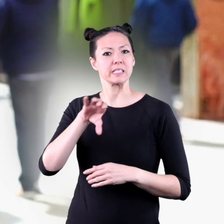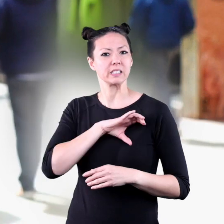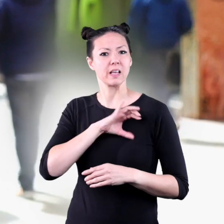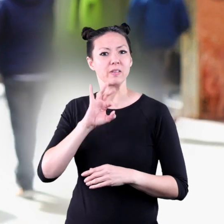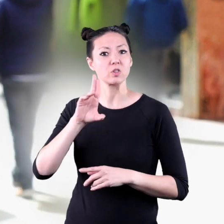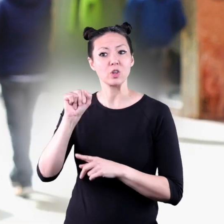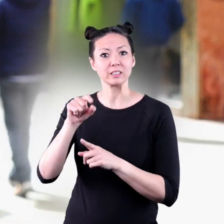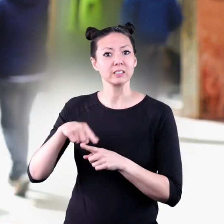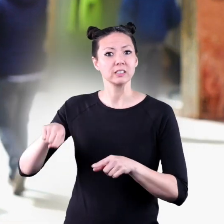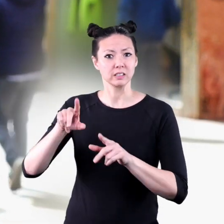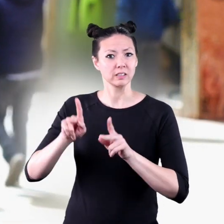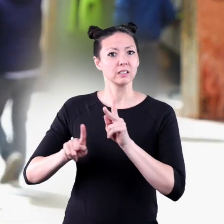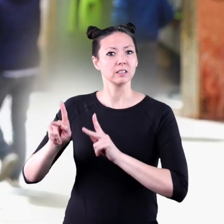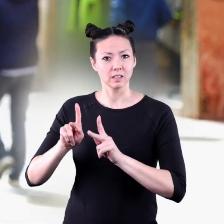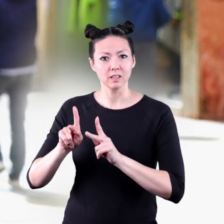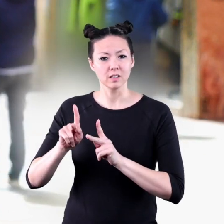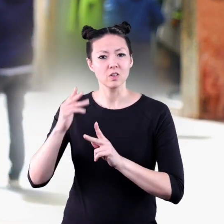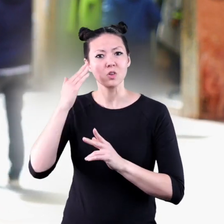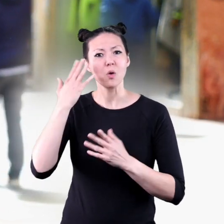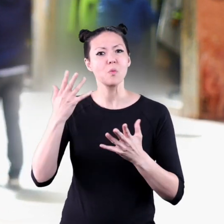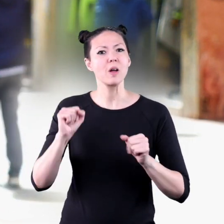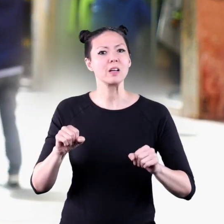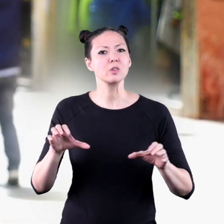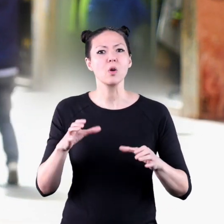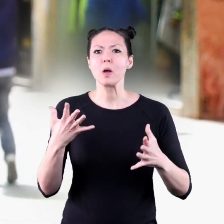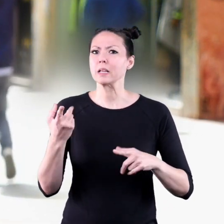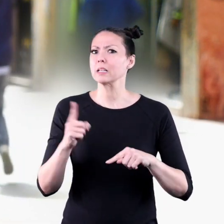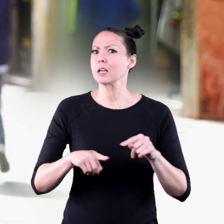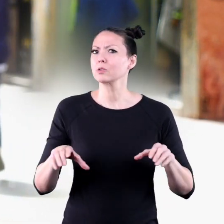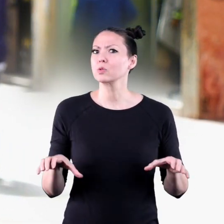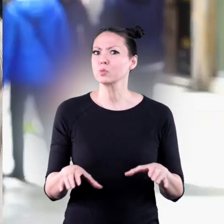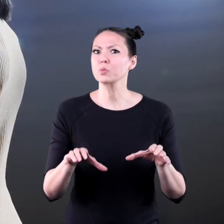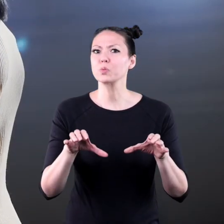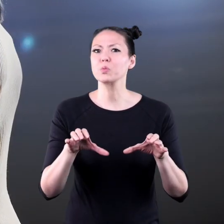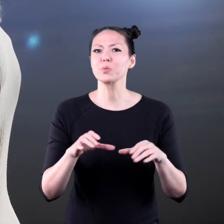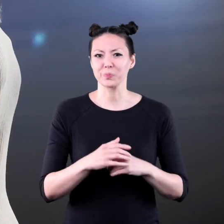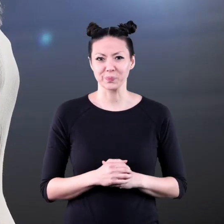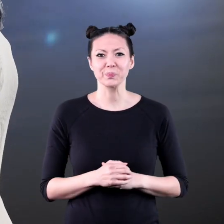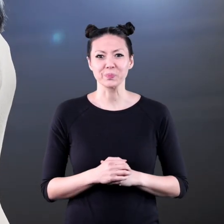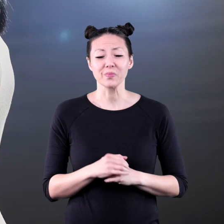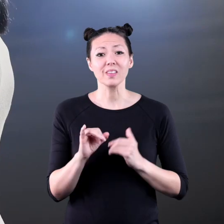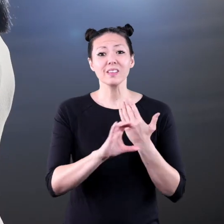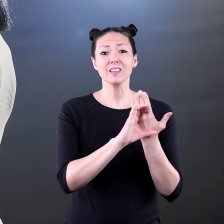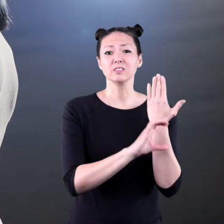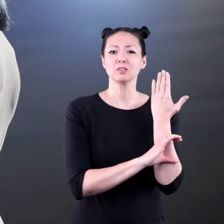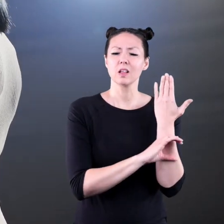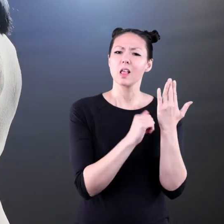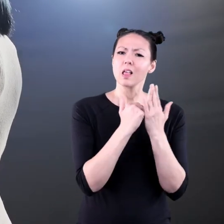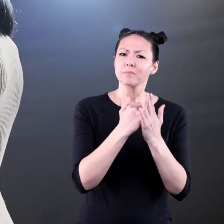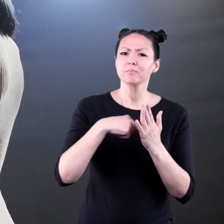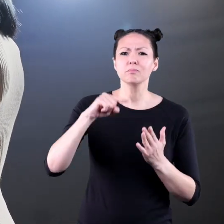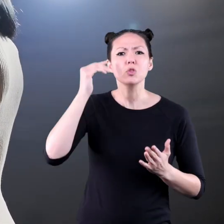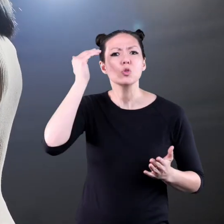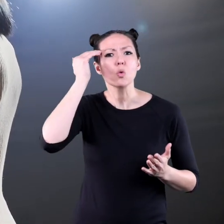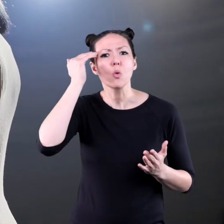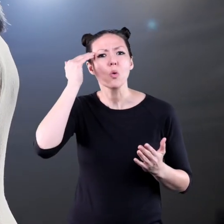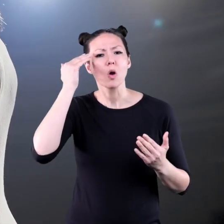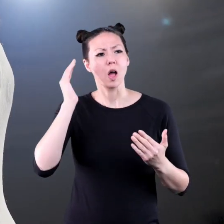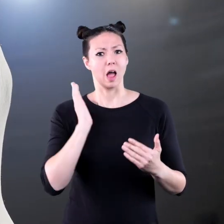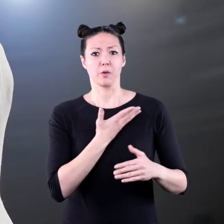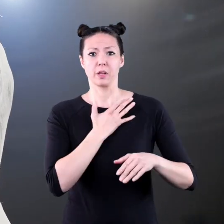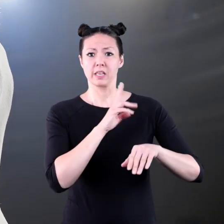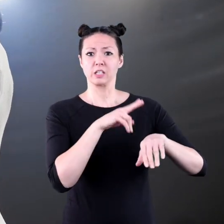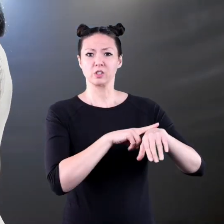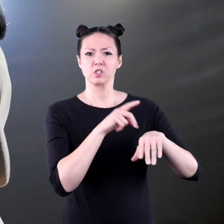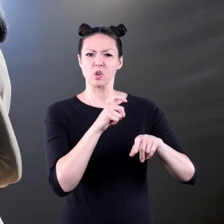United States know what they can and cannot do. The Constitution helps all of us know how our nation should